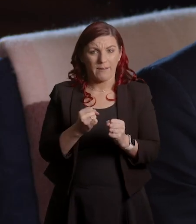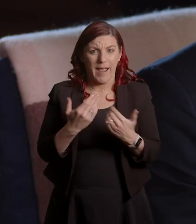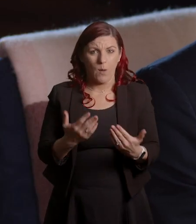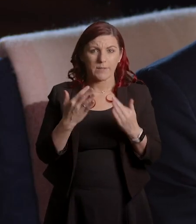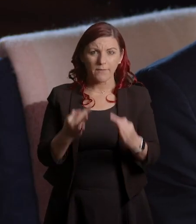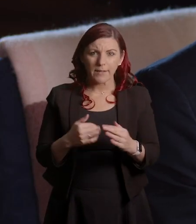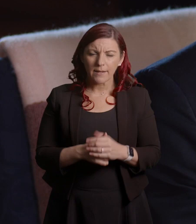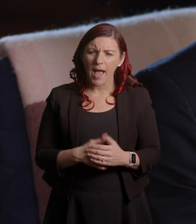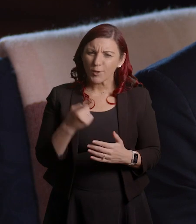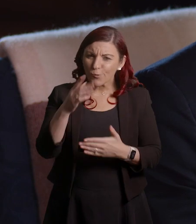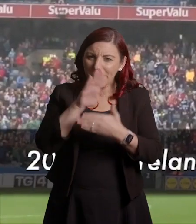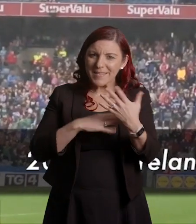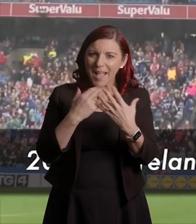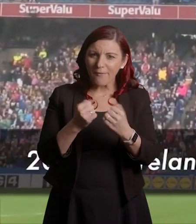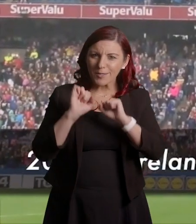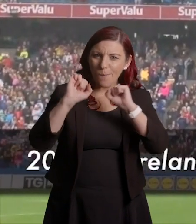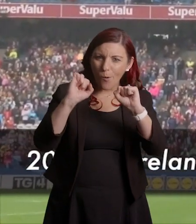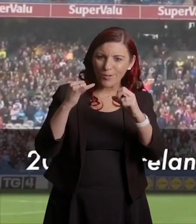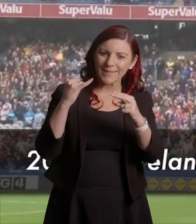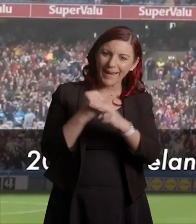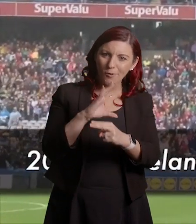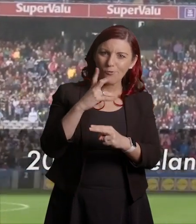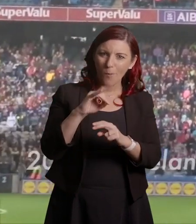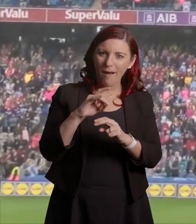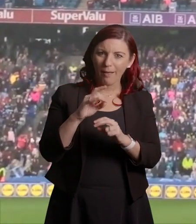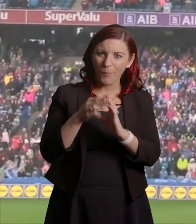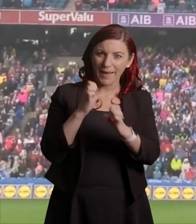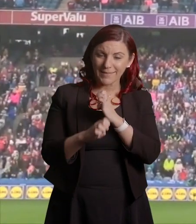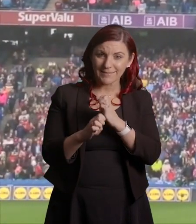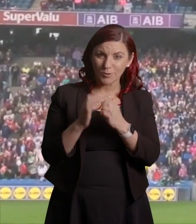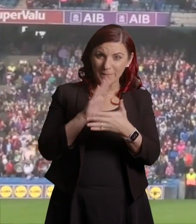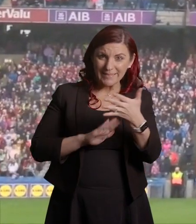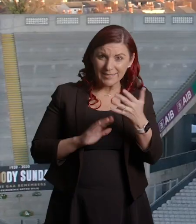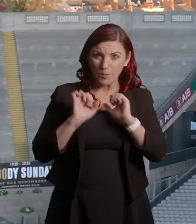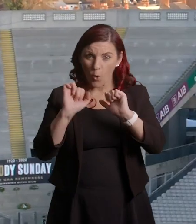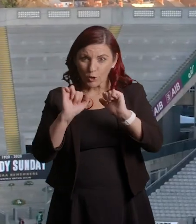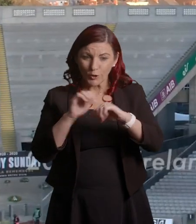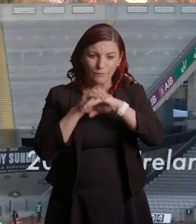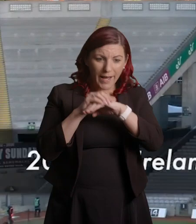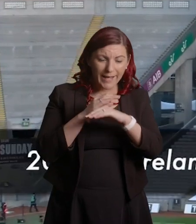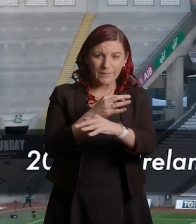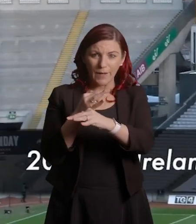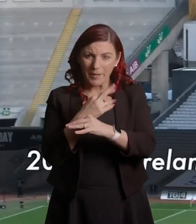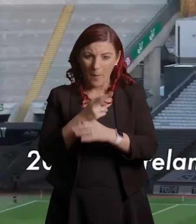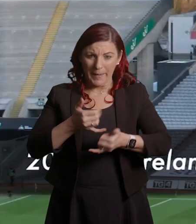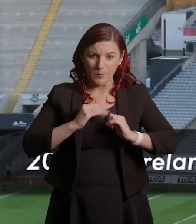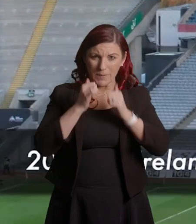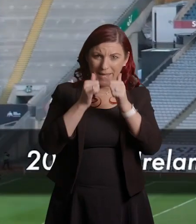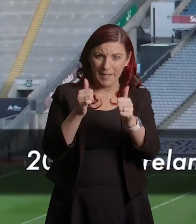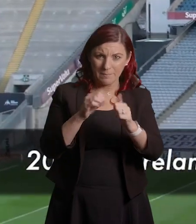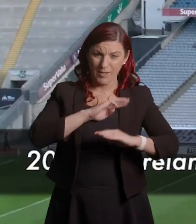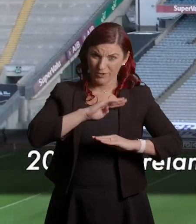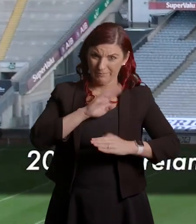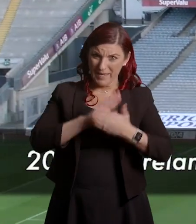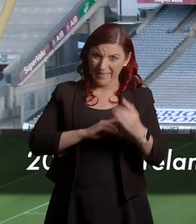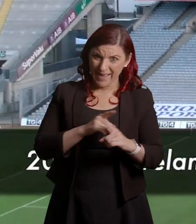How much did you miss having supporters in the ground at Croke Park at the weekend, and how much have you missed supporters and your friends and family being at matches over the